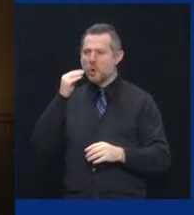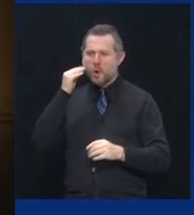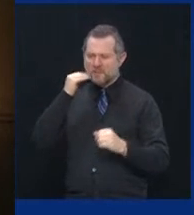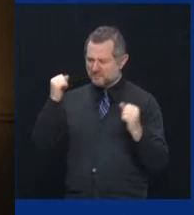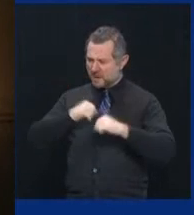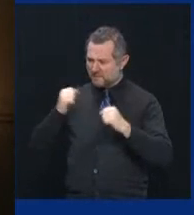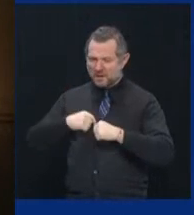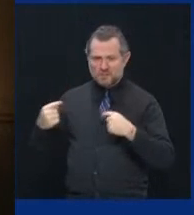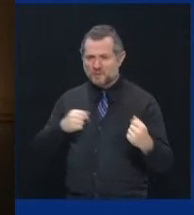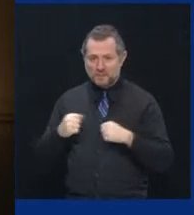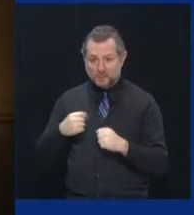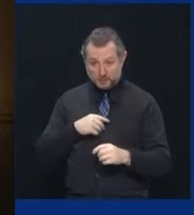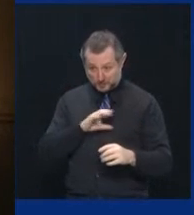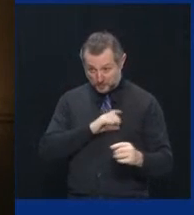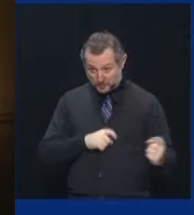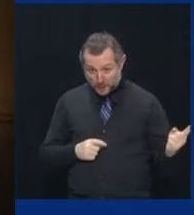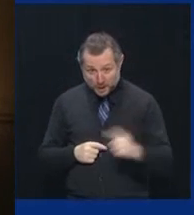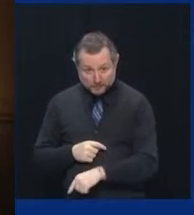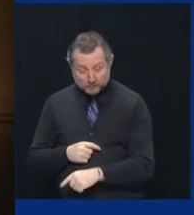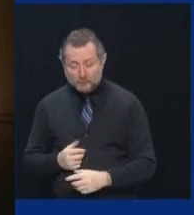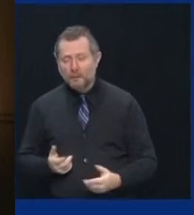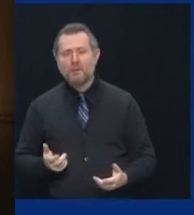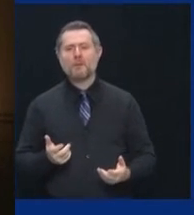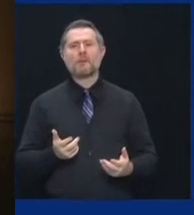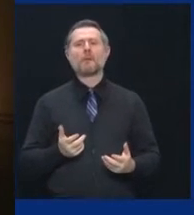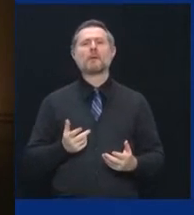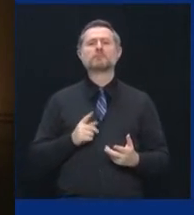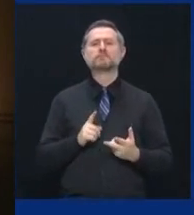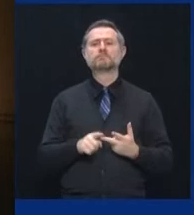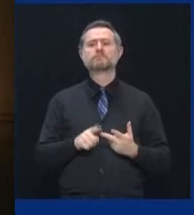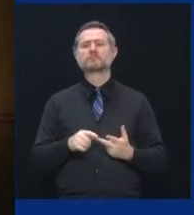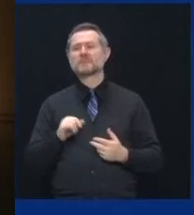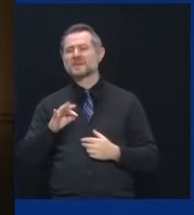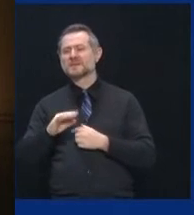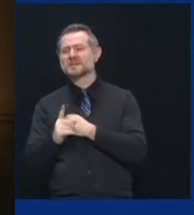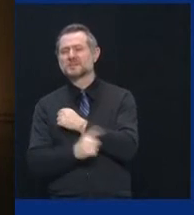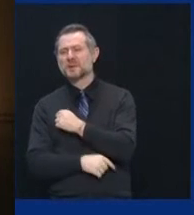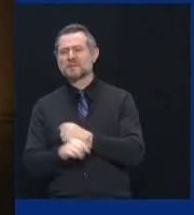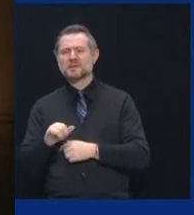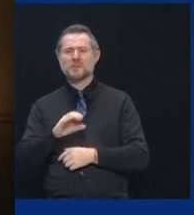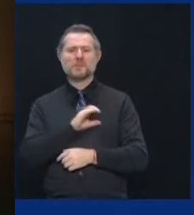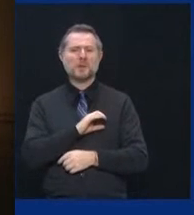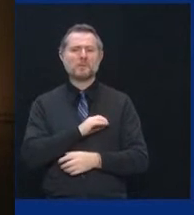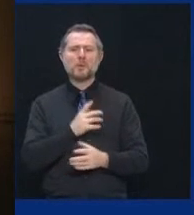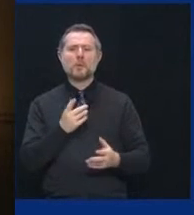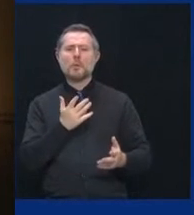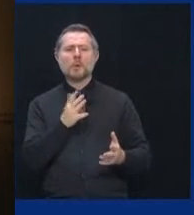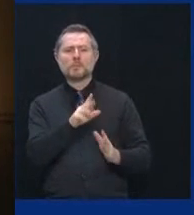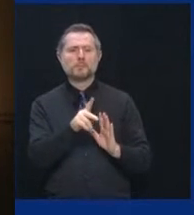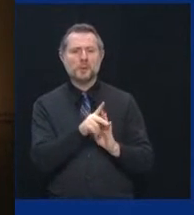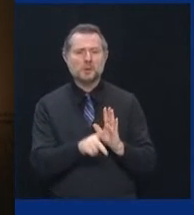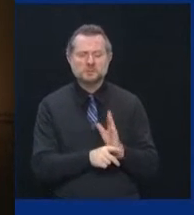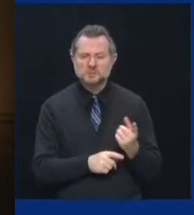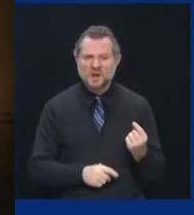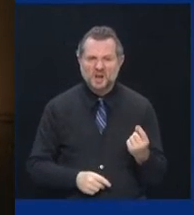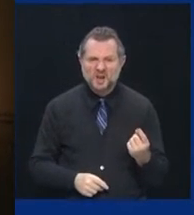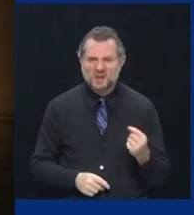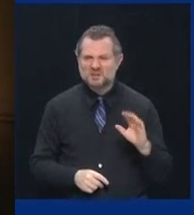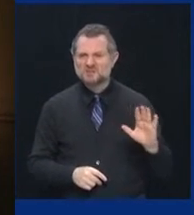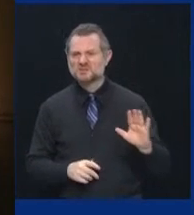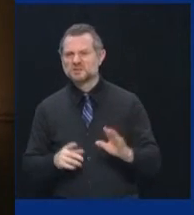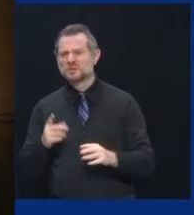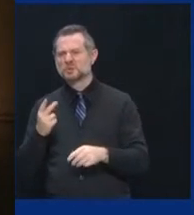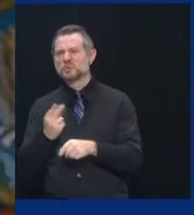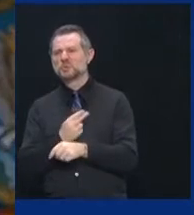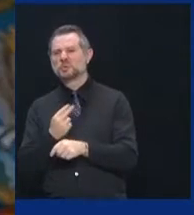public safety? What is the transparency and disciplinary policy? What is the use of force